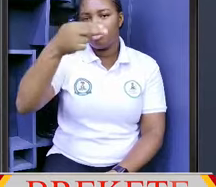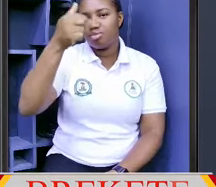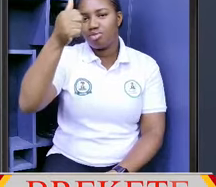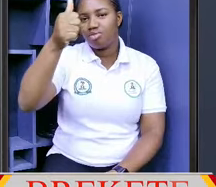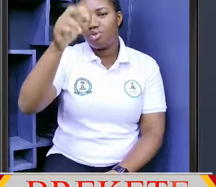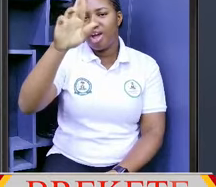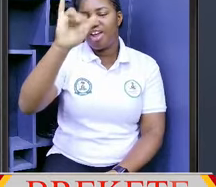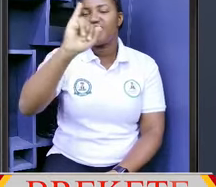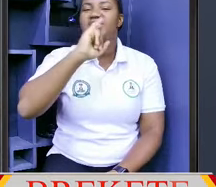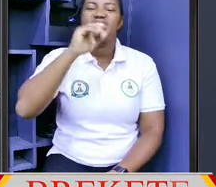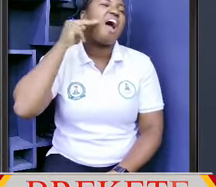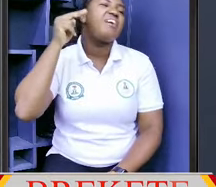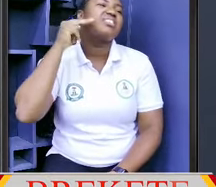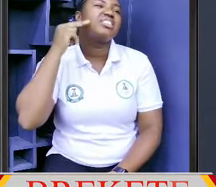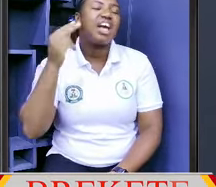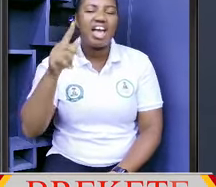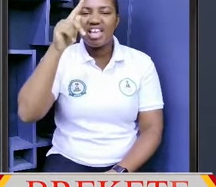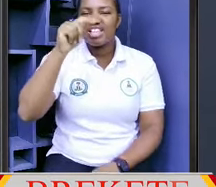them.